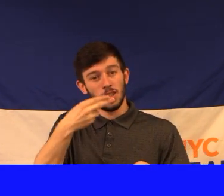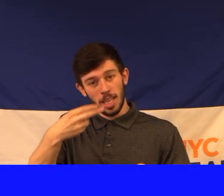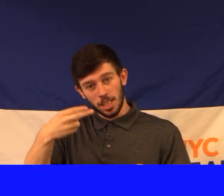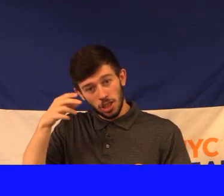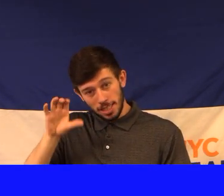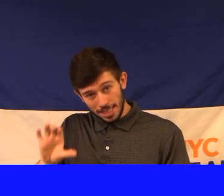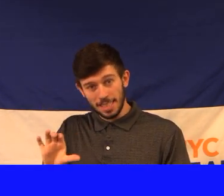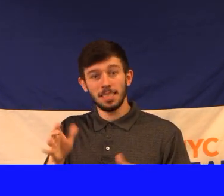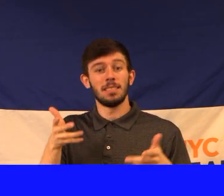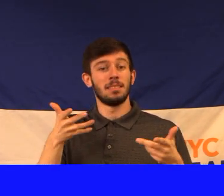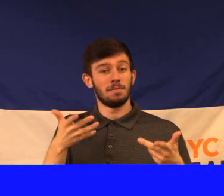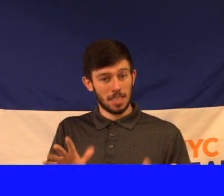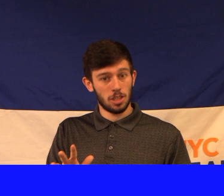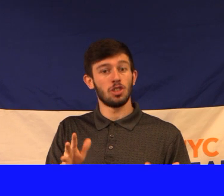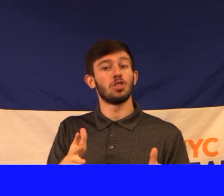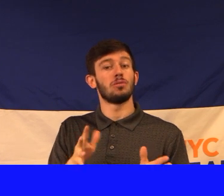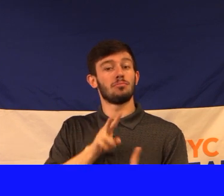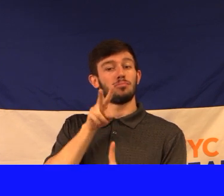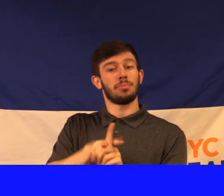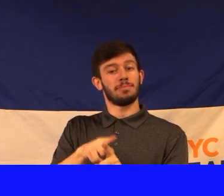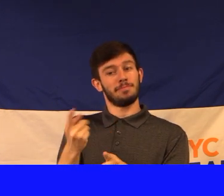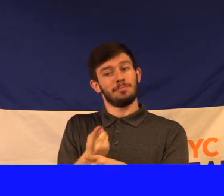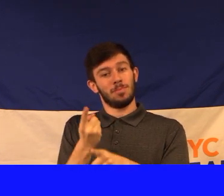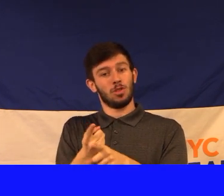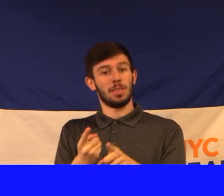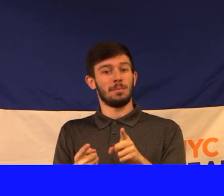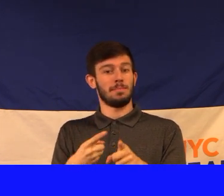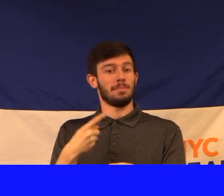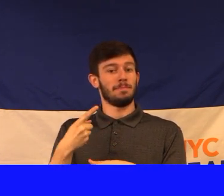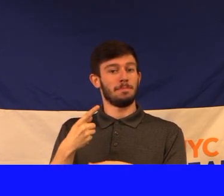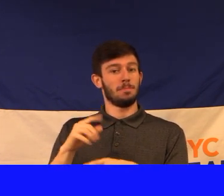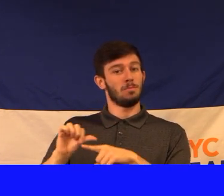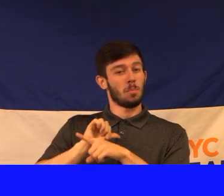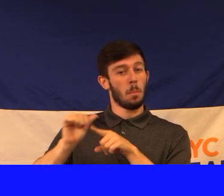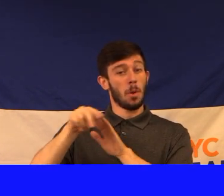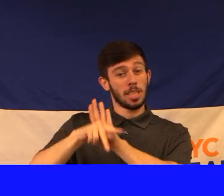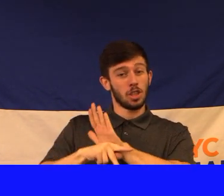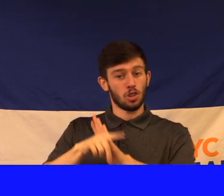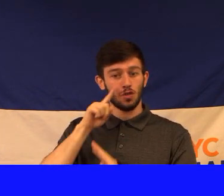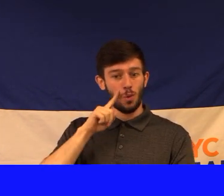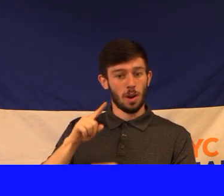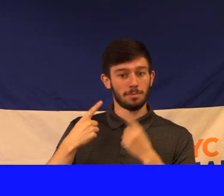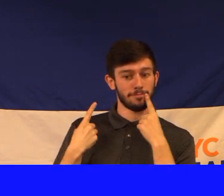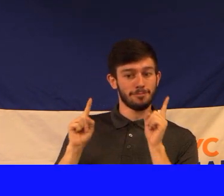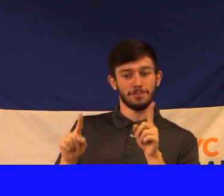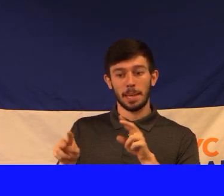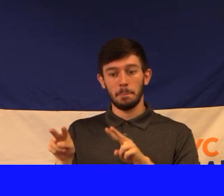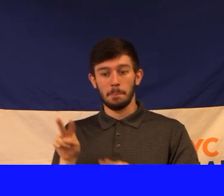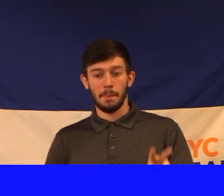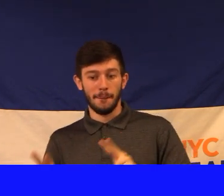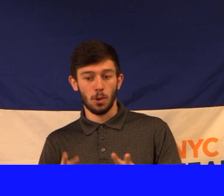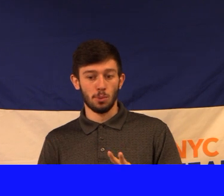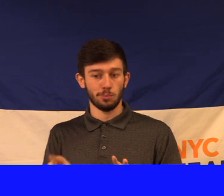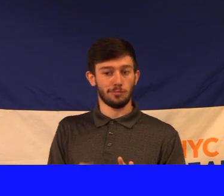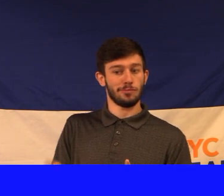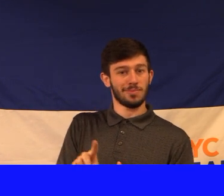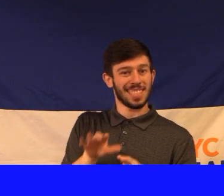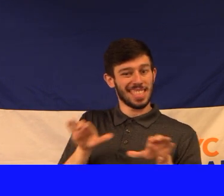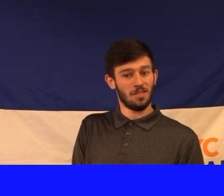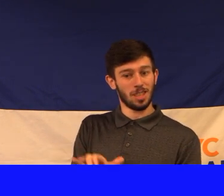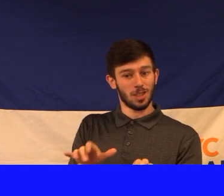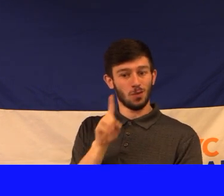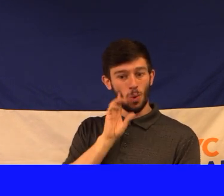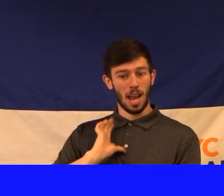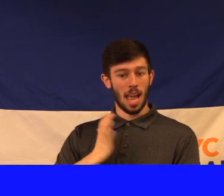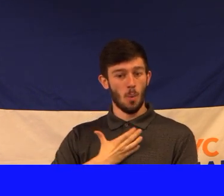implemented sufficient control procedures to effectively monitor the performance and fiscal activities of